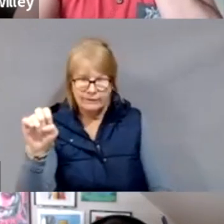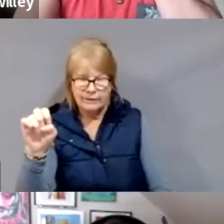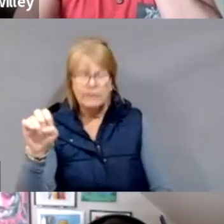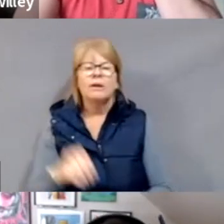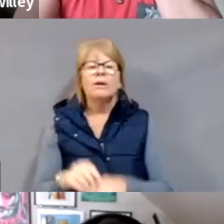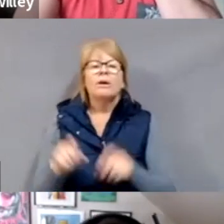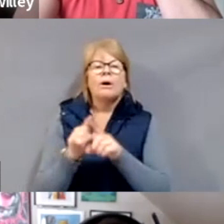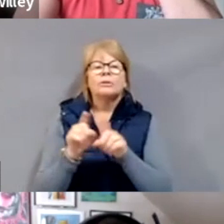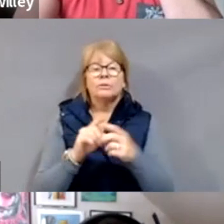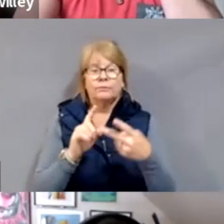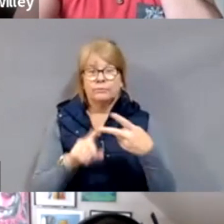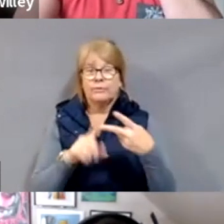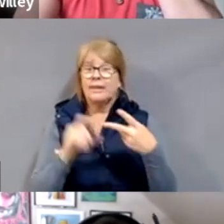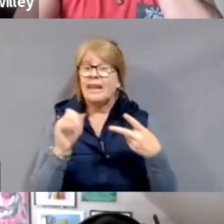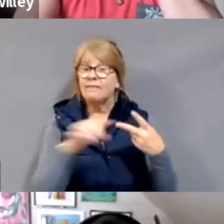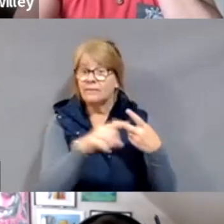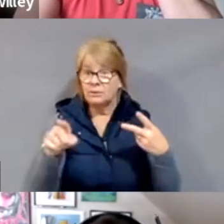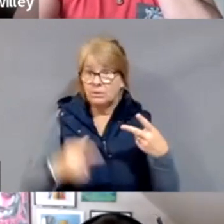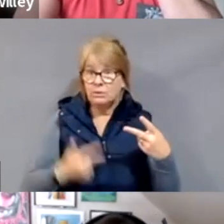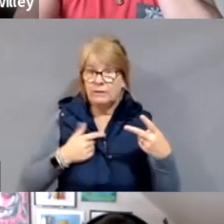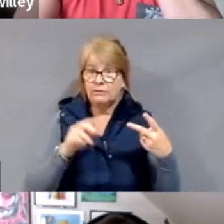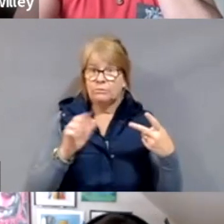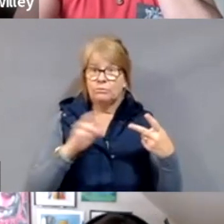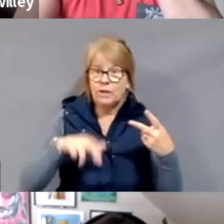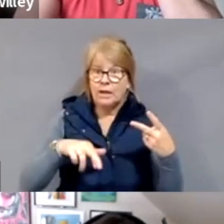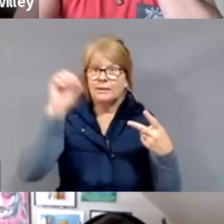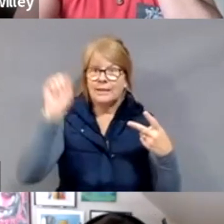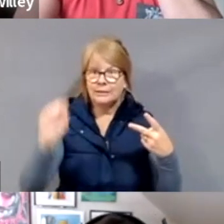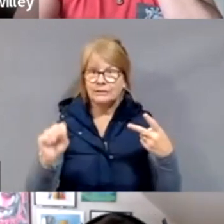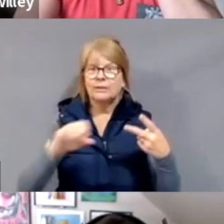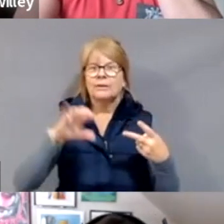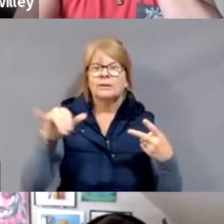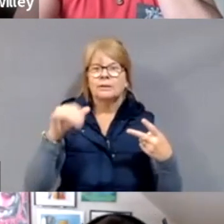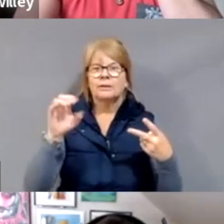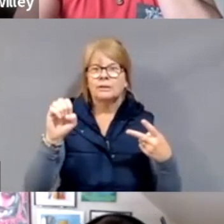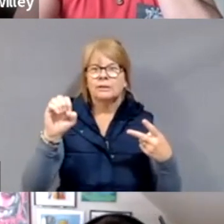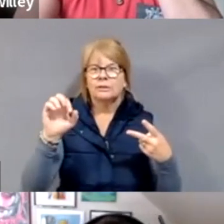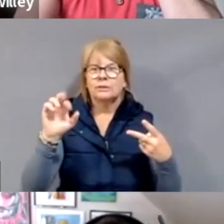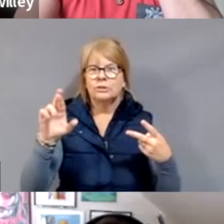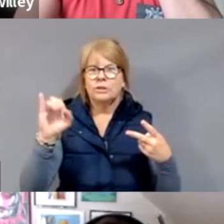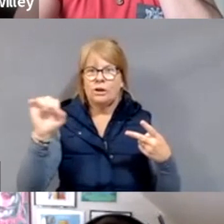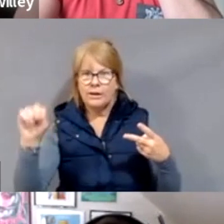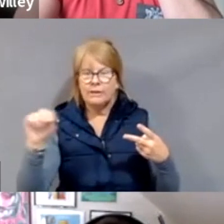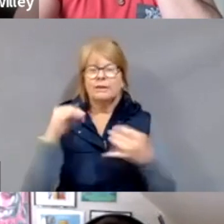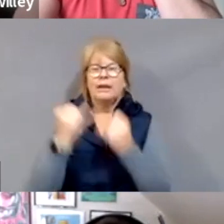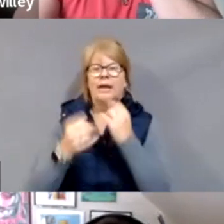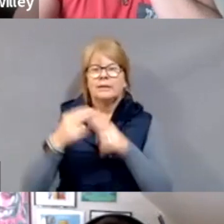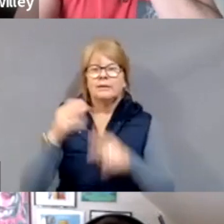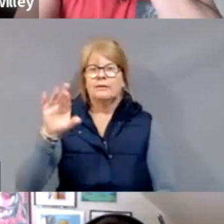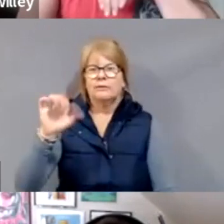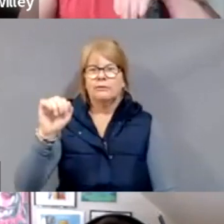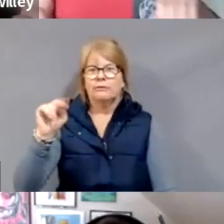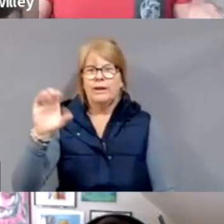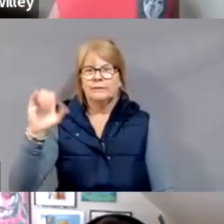going to note for anyone who is based in Regina or Saskatoon is that Jaron Francis is organizing some community general auditions as